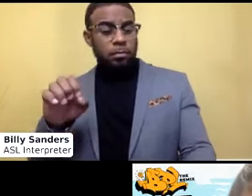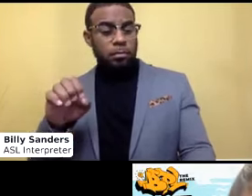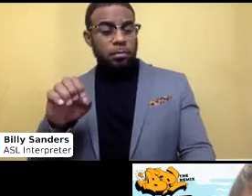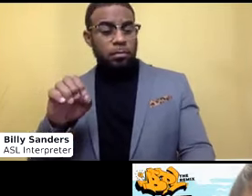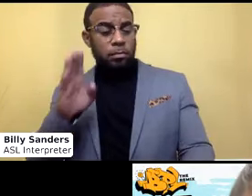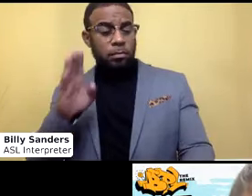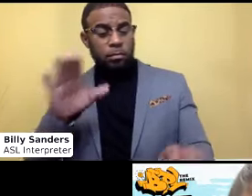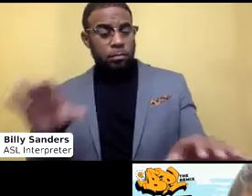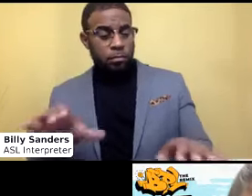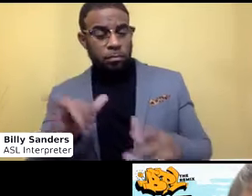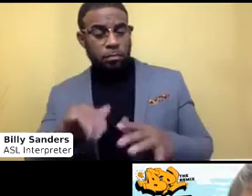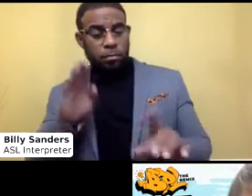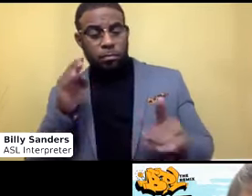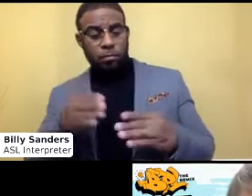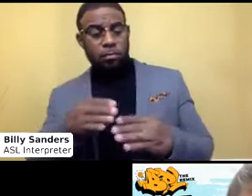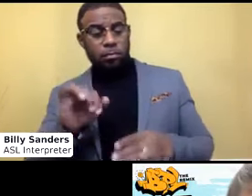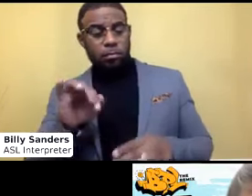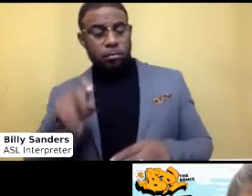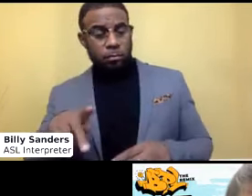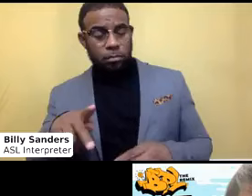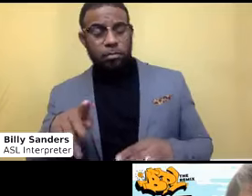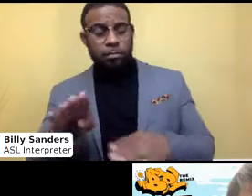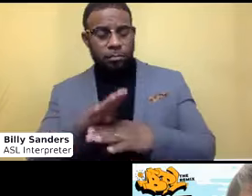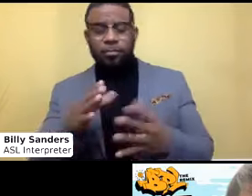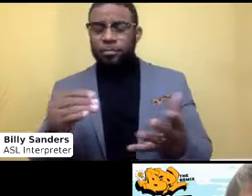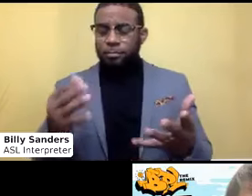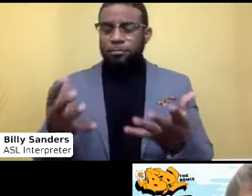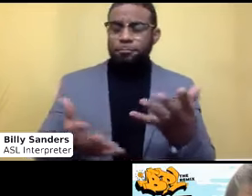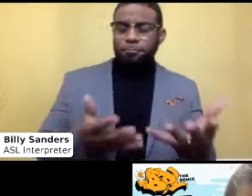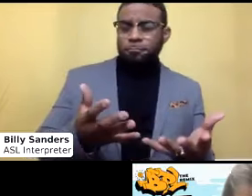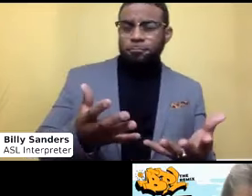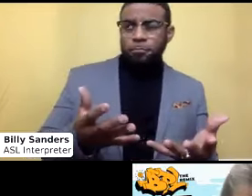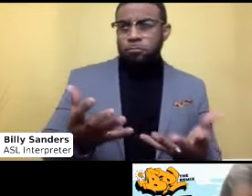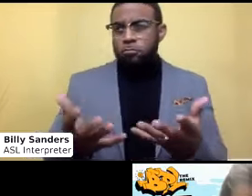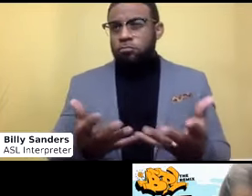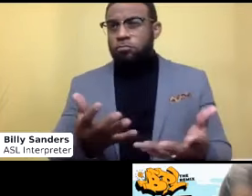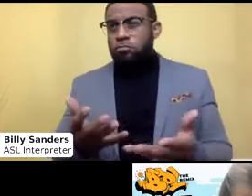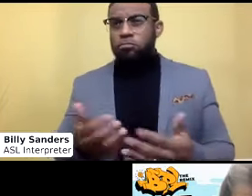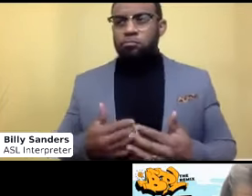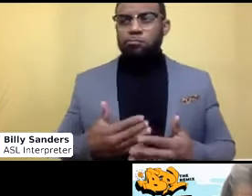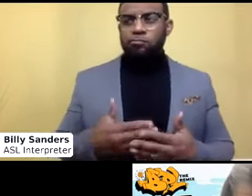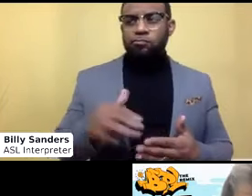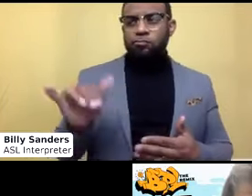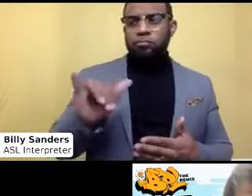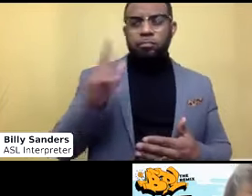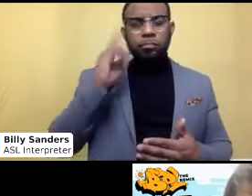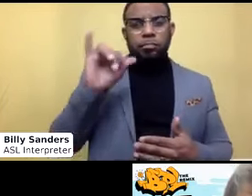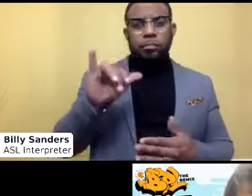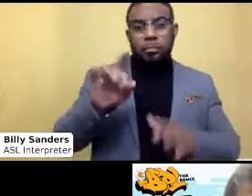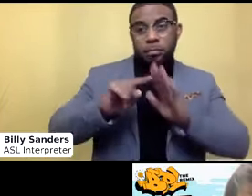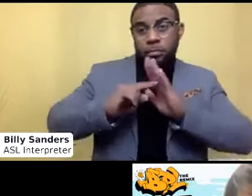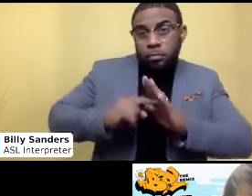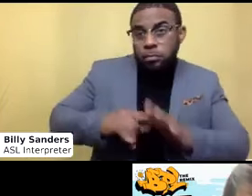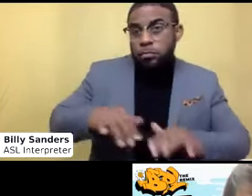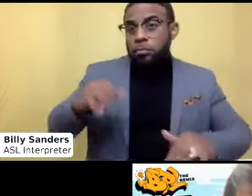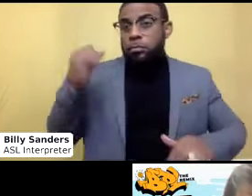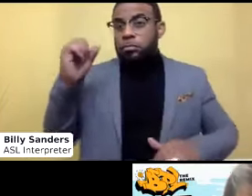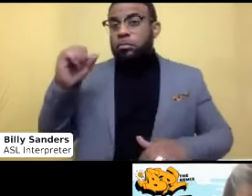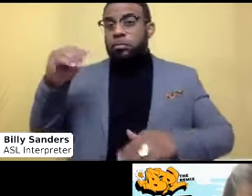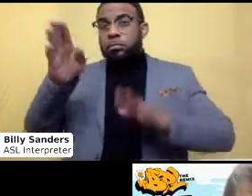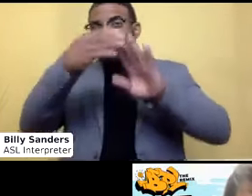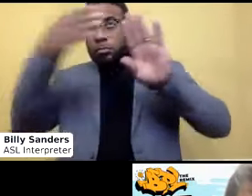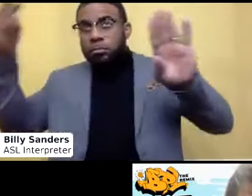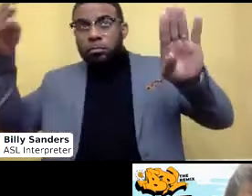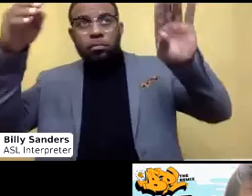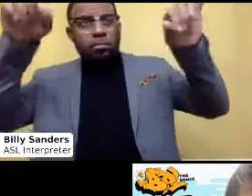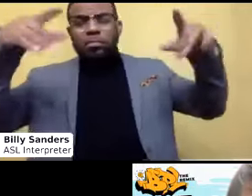direct actions that target these corporations and you know, like in terms of demonstrations and banners